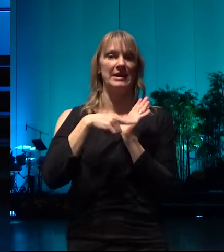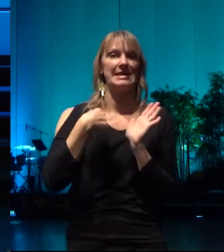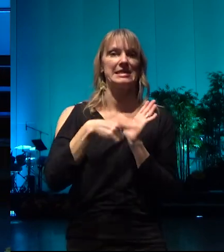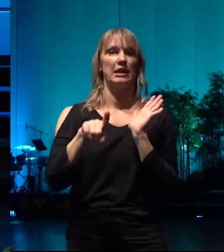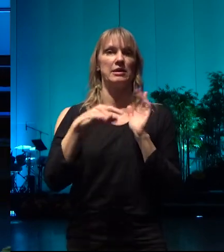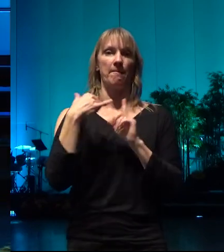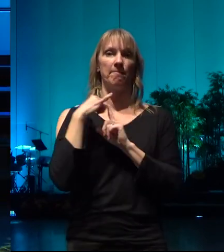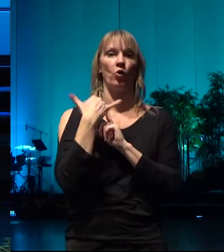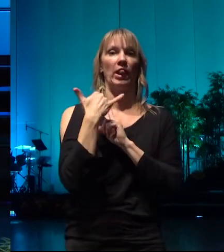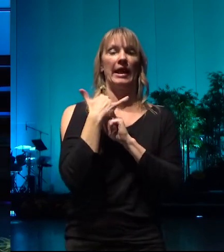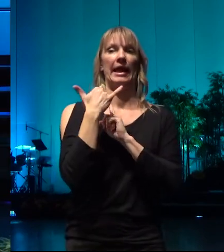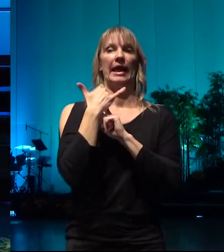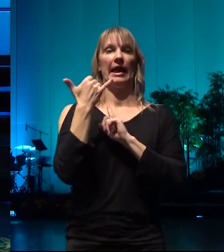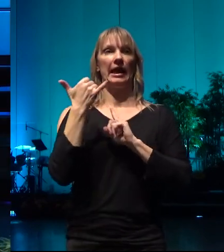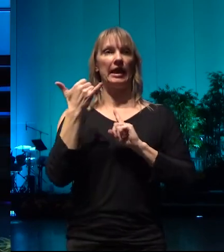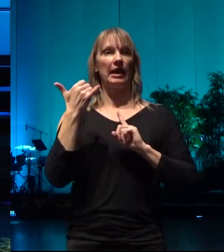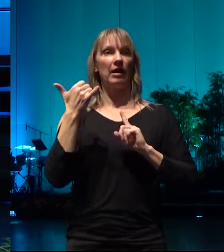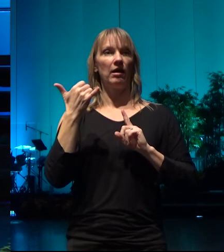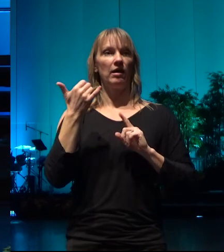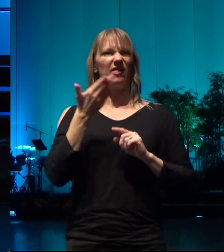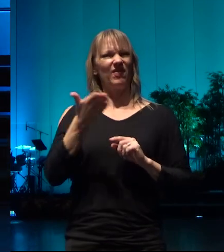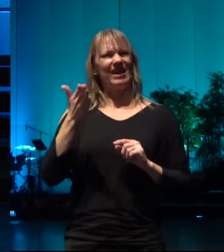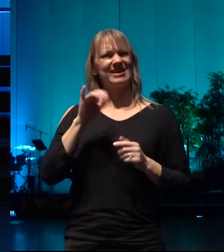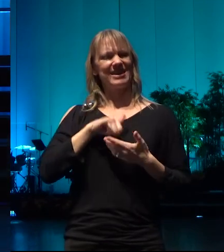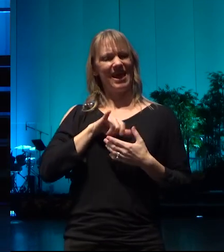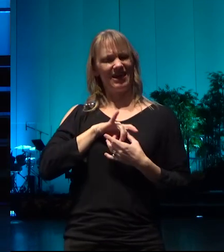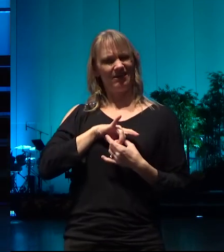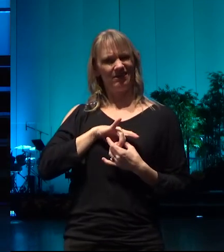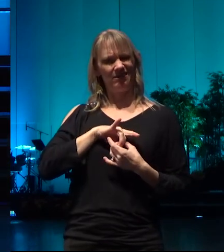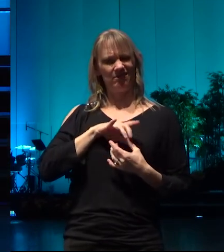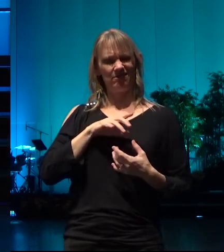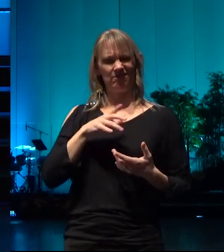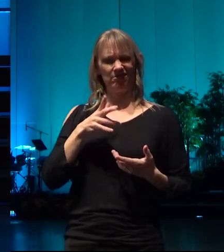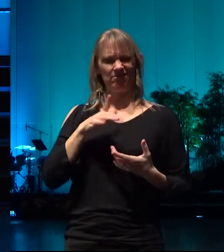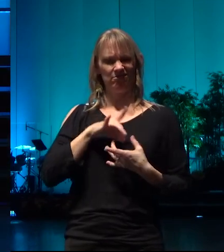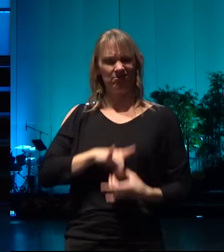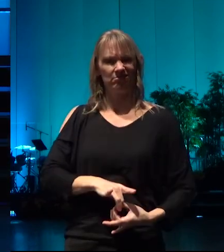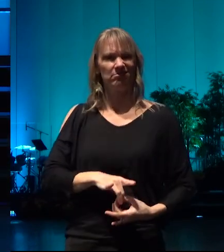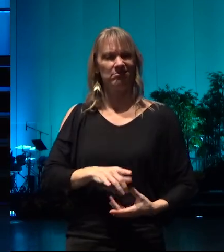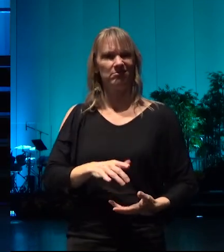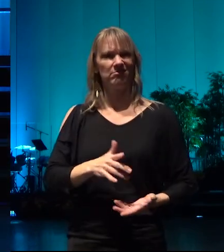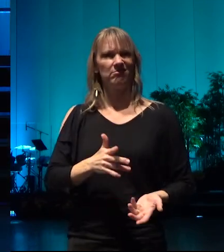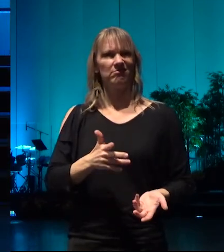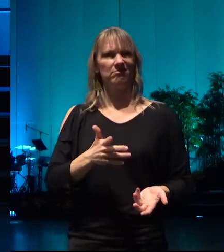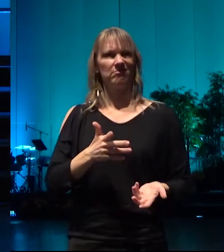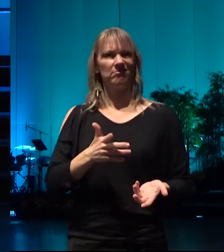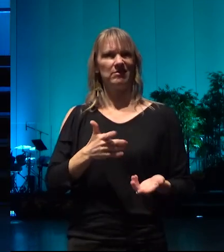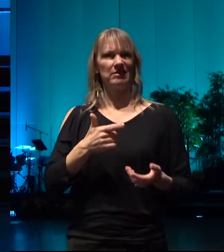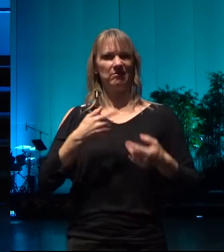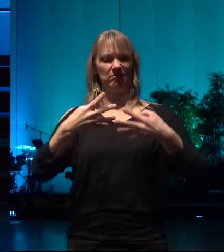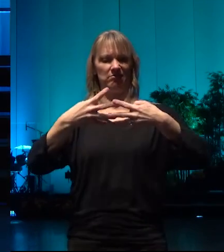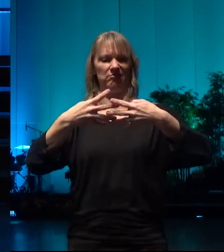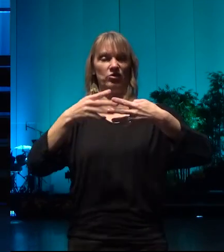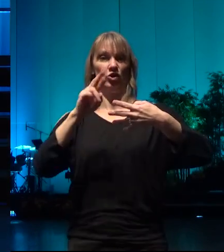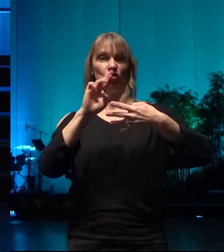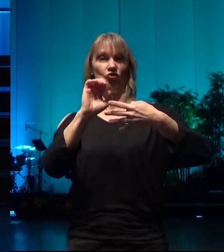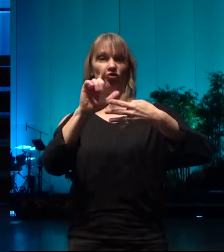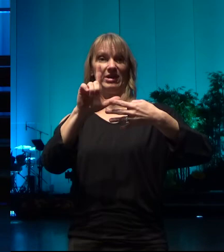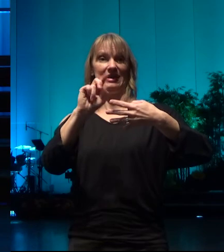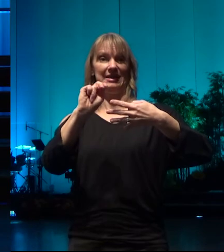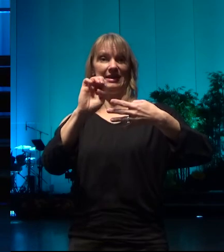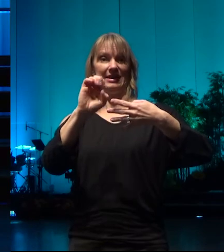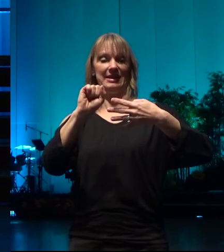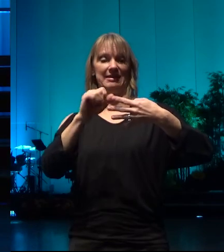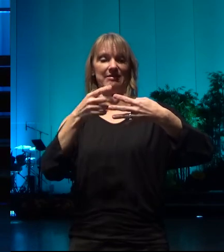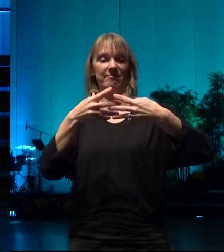intense criticism and bullying and things that continue to anchor in for me and put me behind that gate of realness,